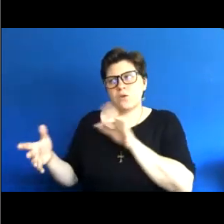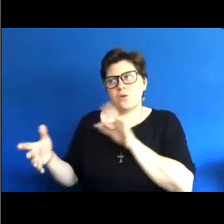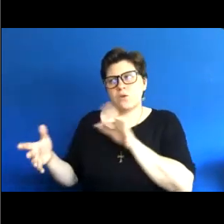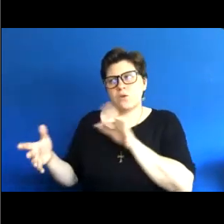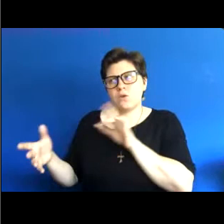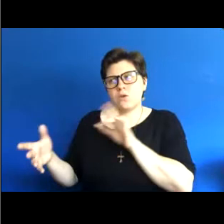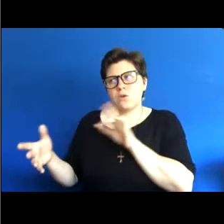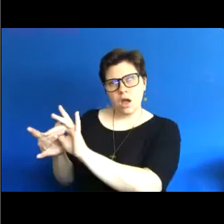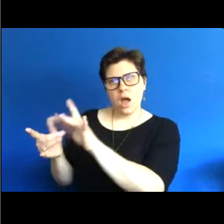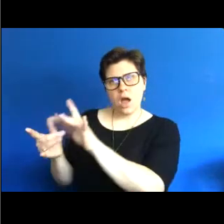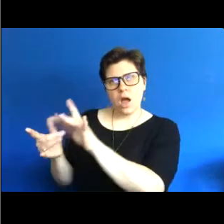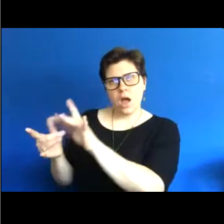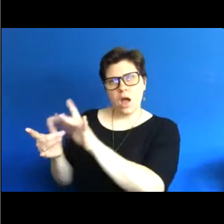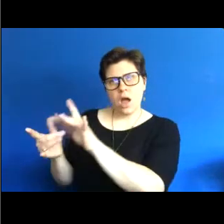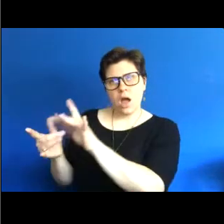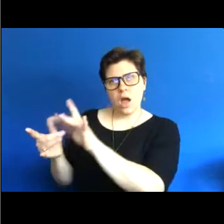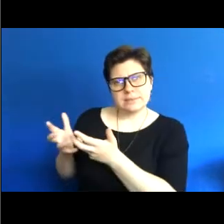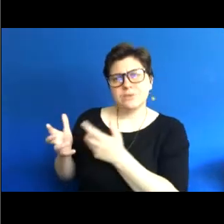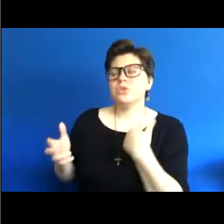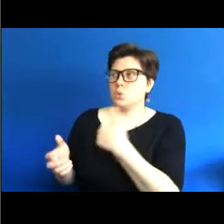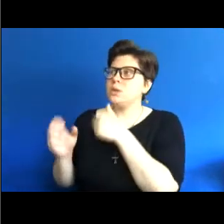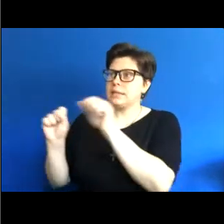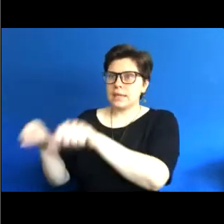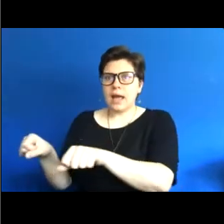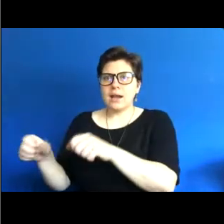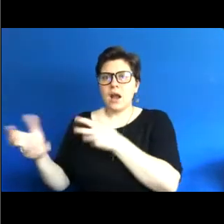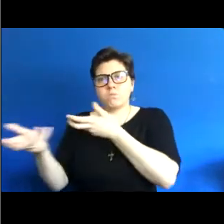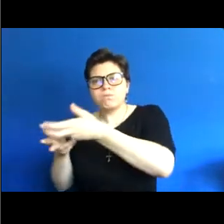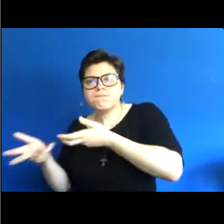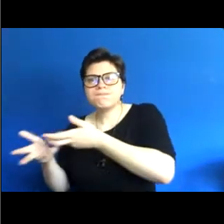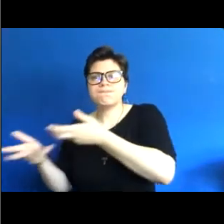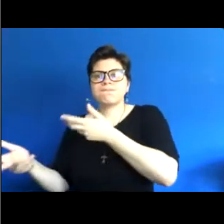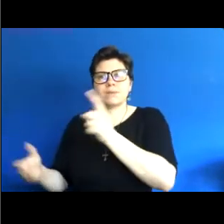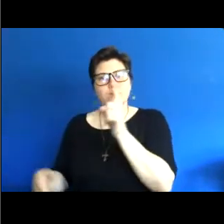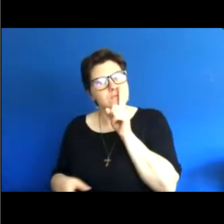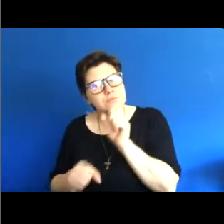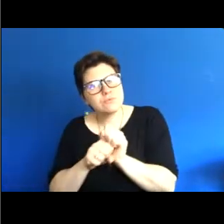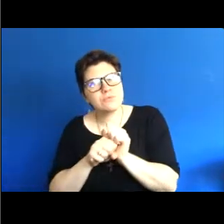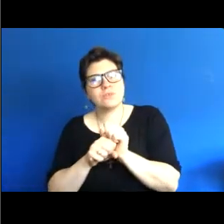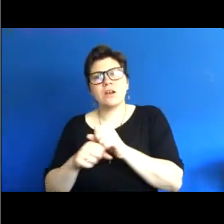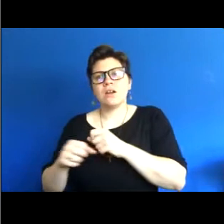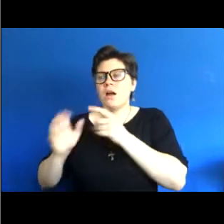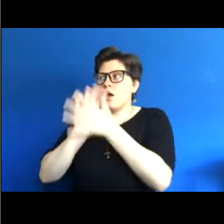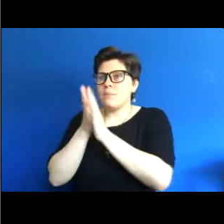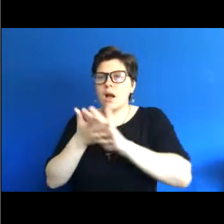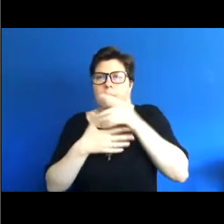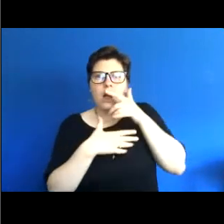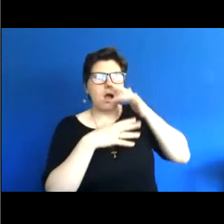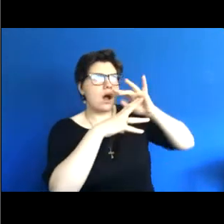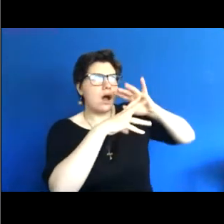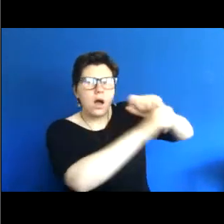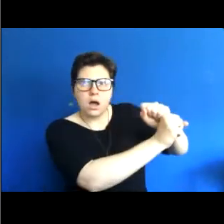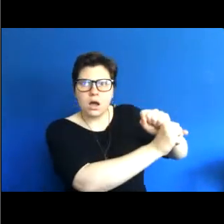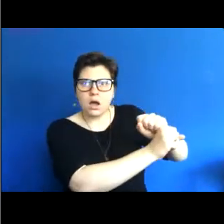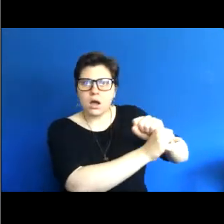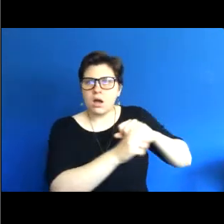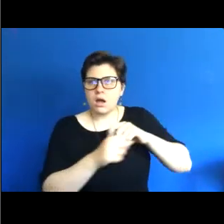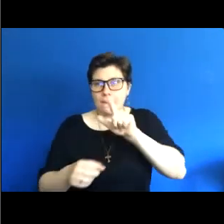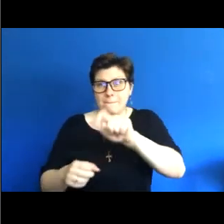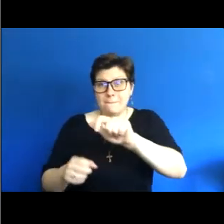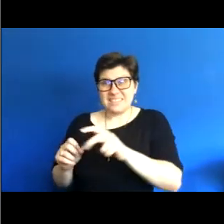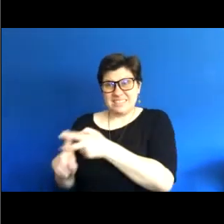their interests, to their desires, so that we can really get them engaged, really get them intrigued in what we are trying to transmit. And we need